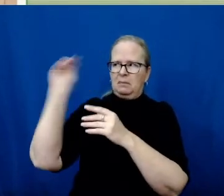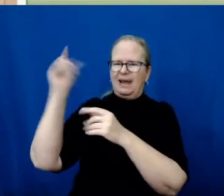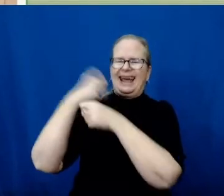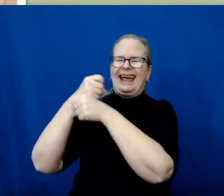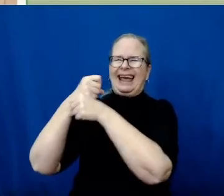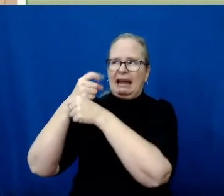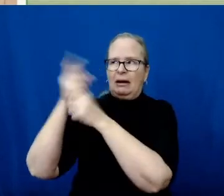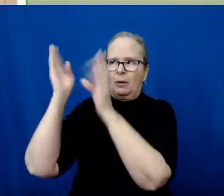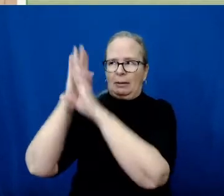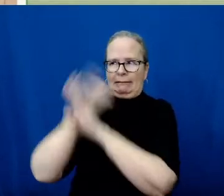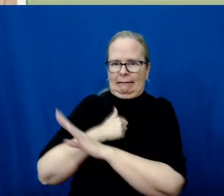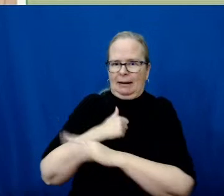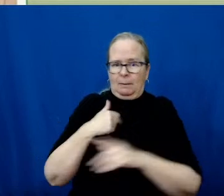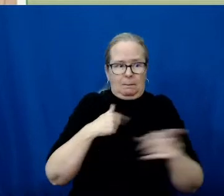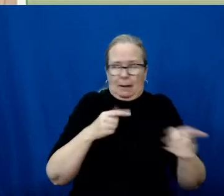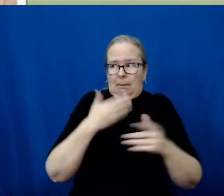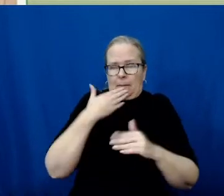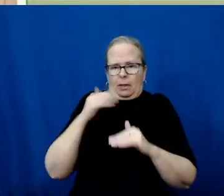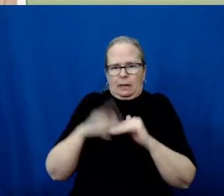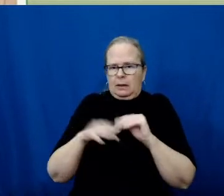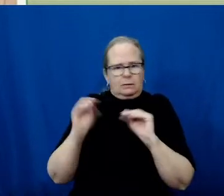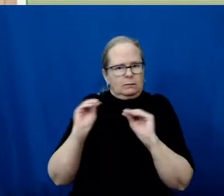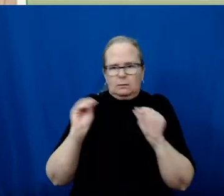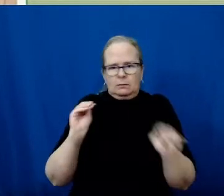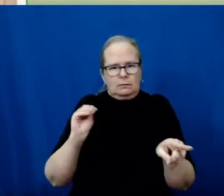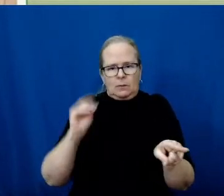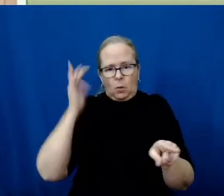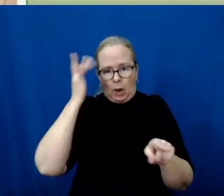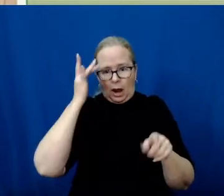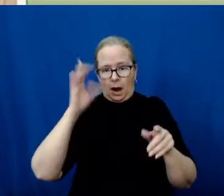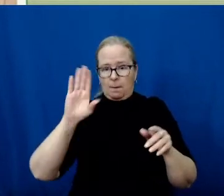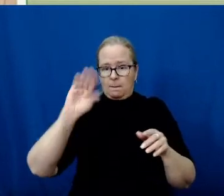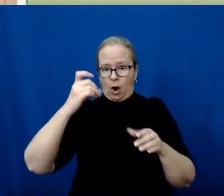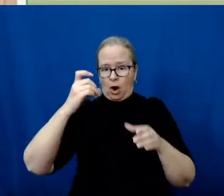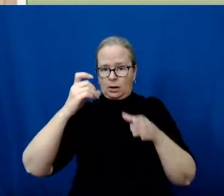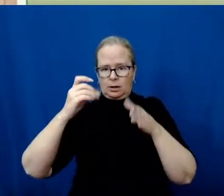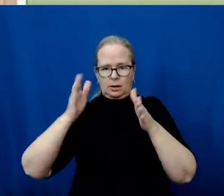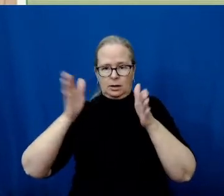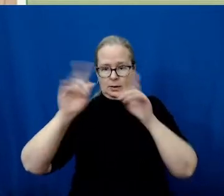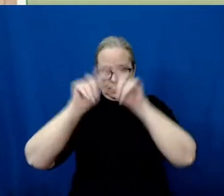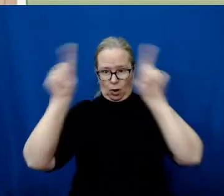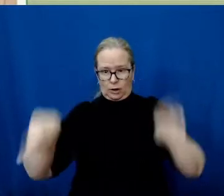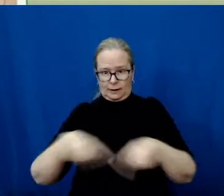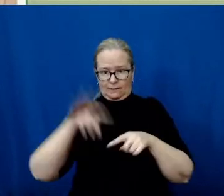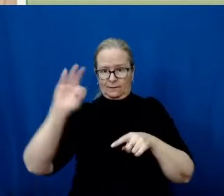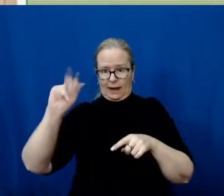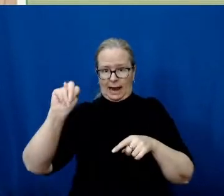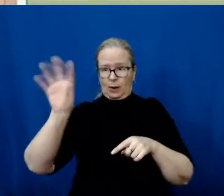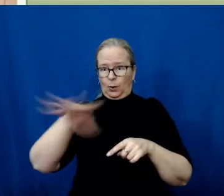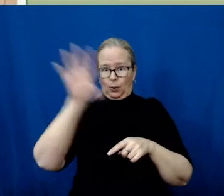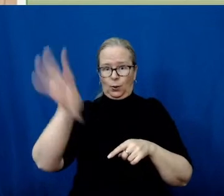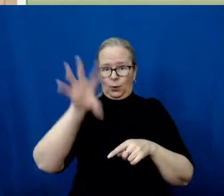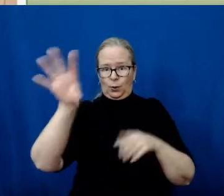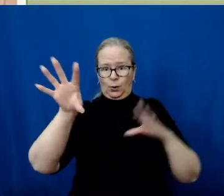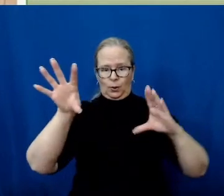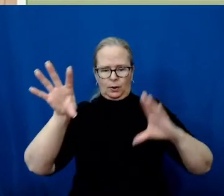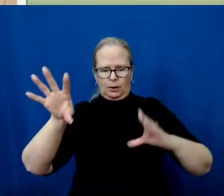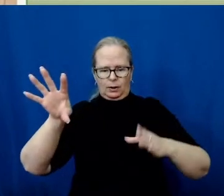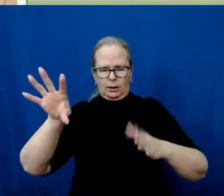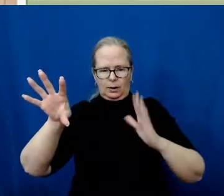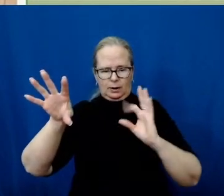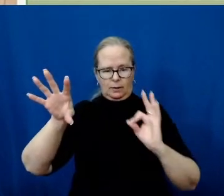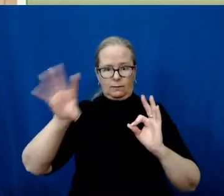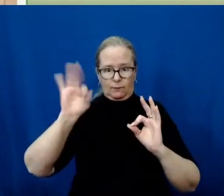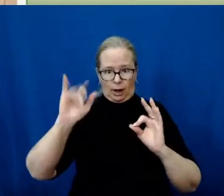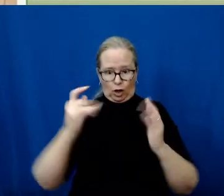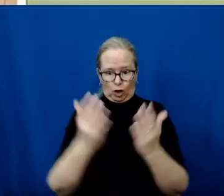just set yourself a budget, 200, and don't spend any more than that. I think mine was 150. And